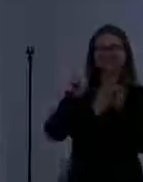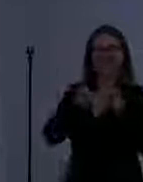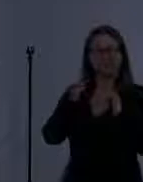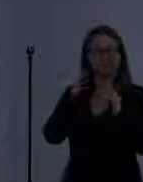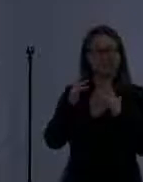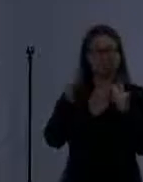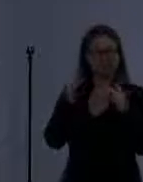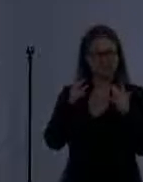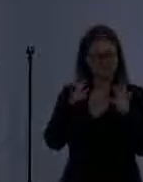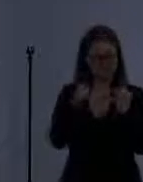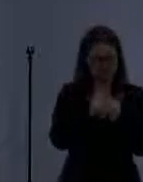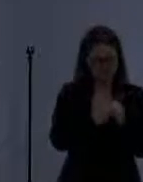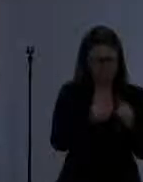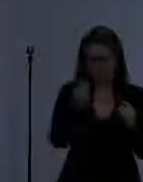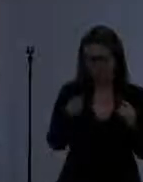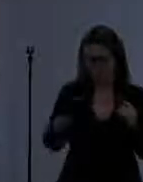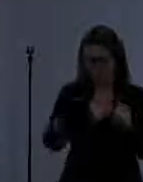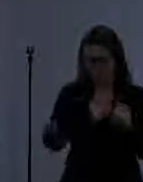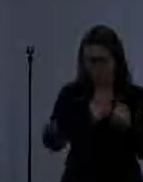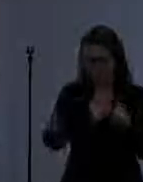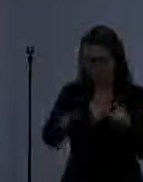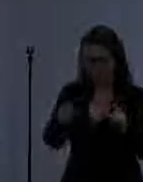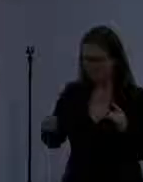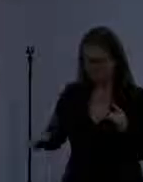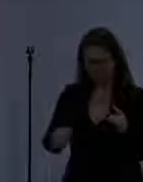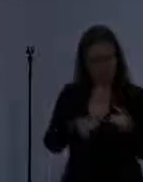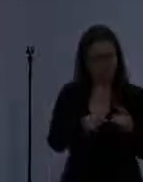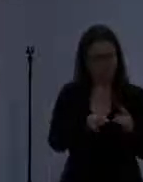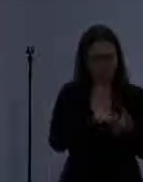Making sure I've got the right bits of paper here.